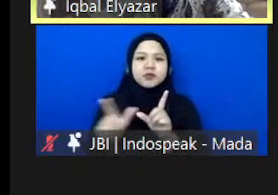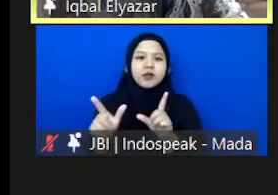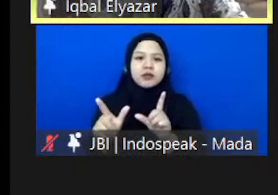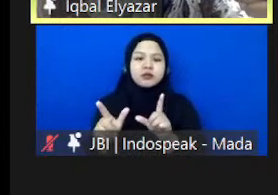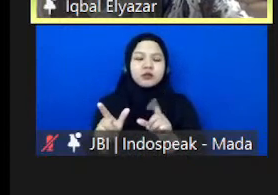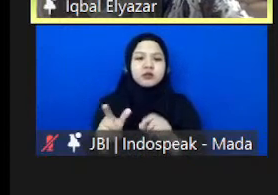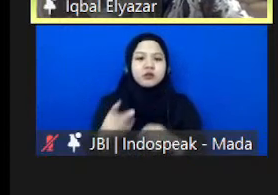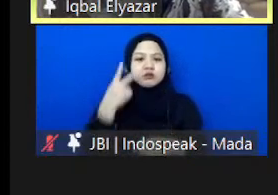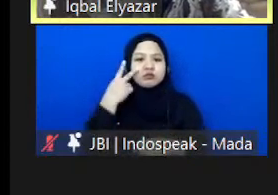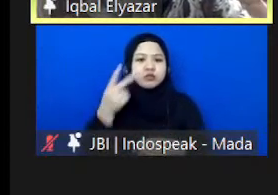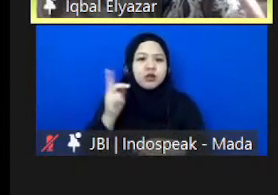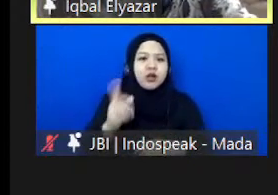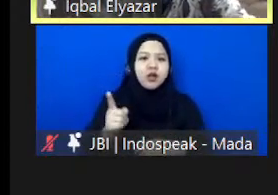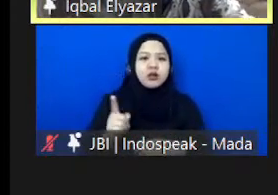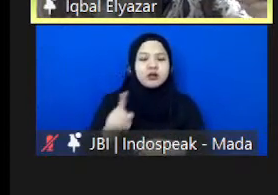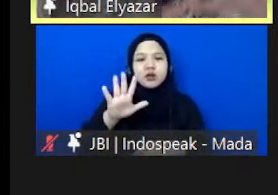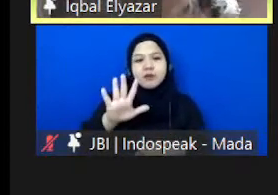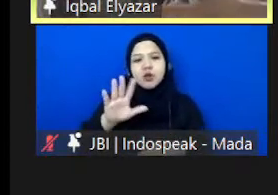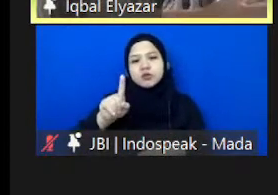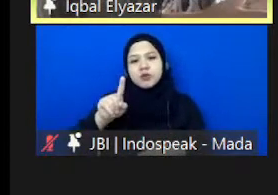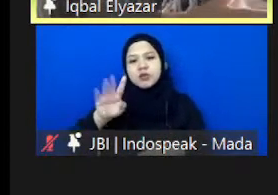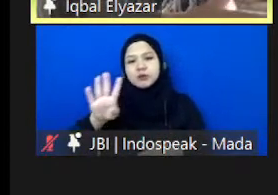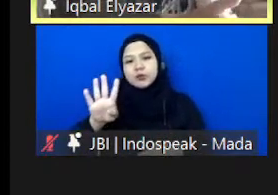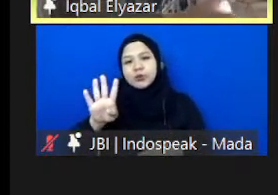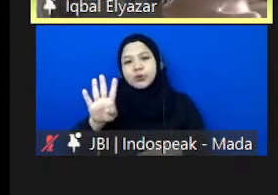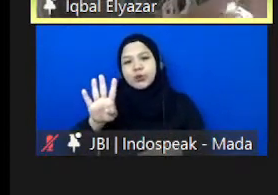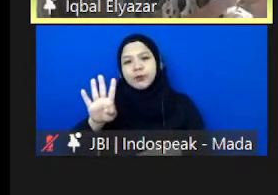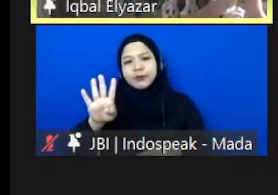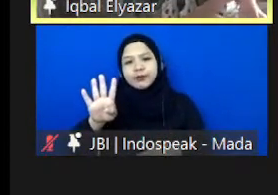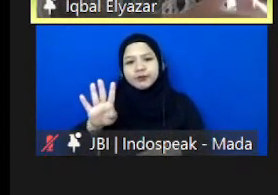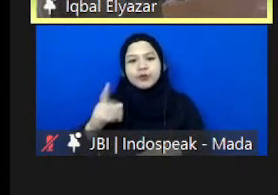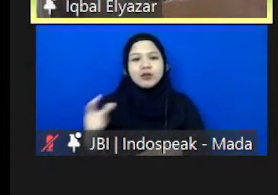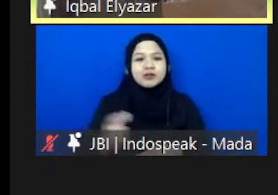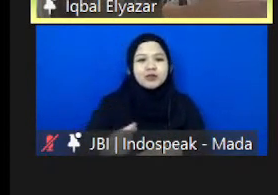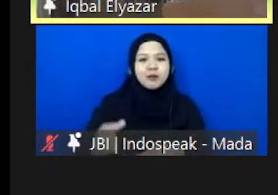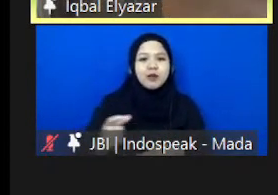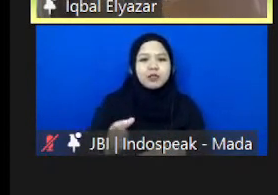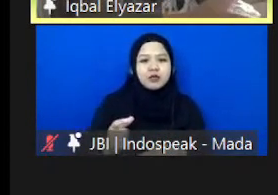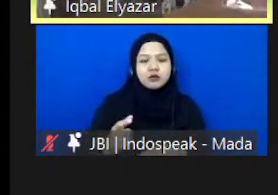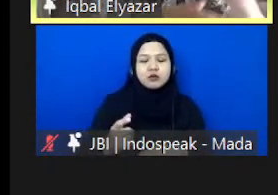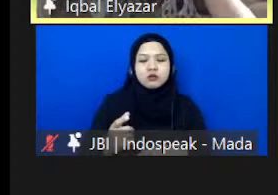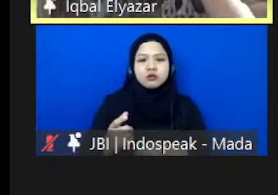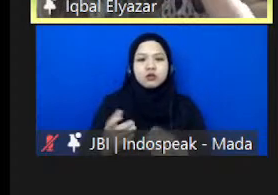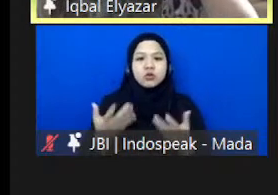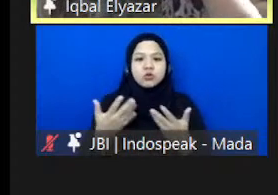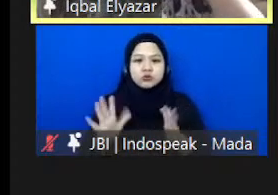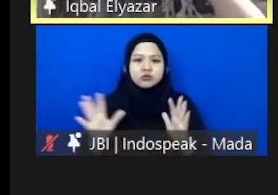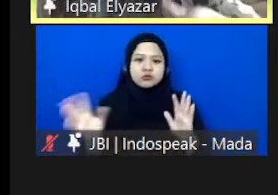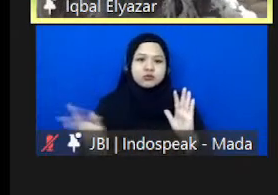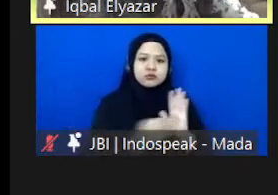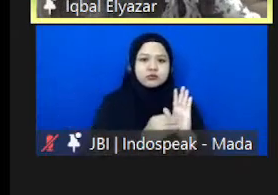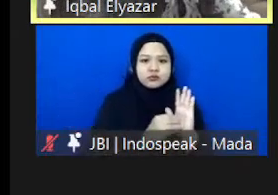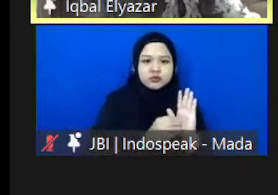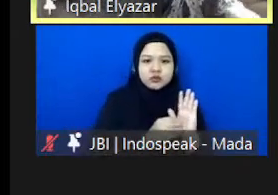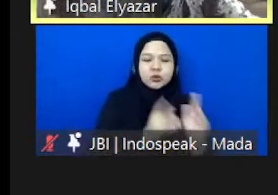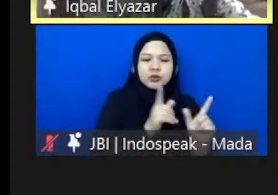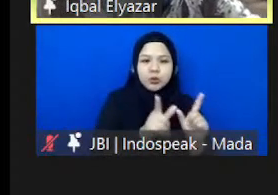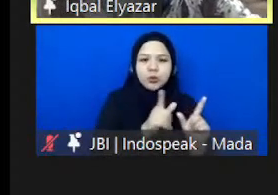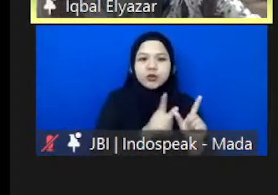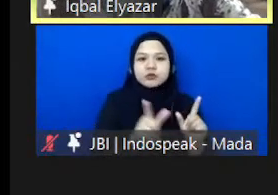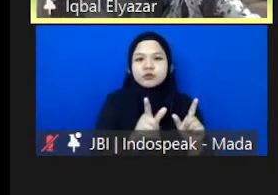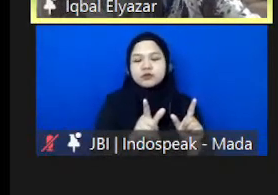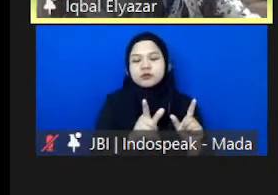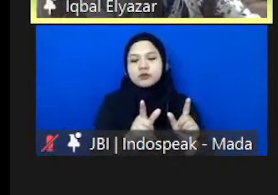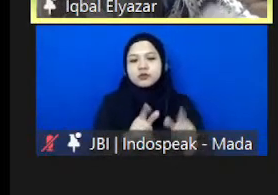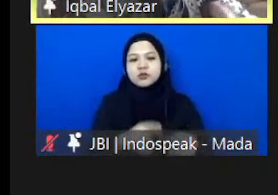that 447 districts had a website, whether specific or use the existing government website for the COVID